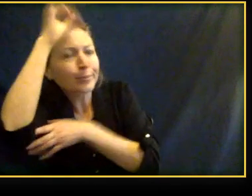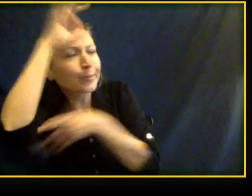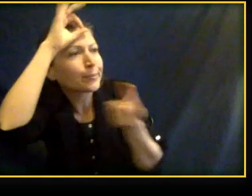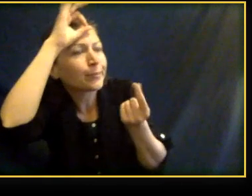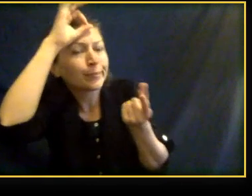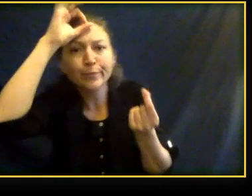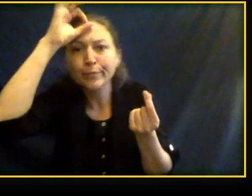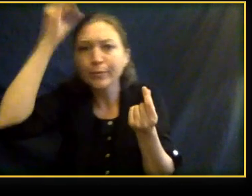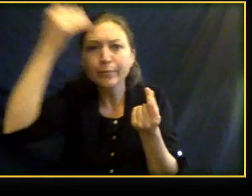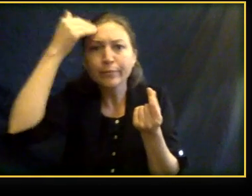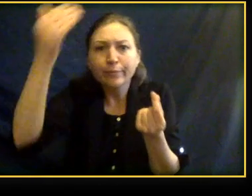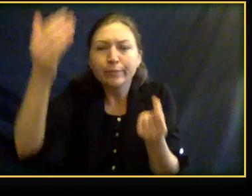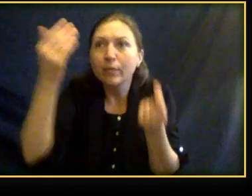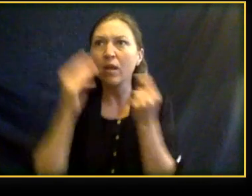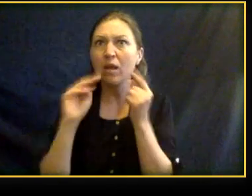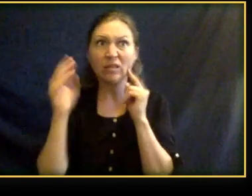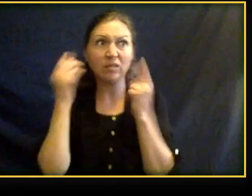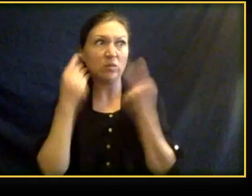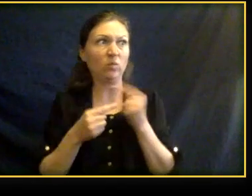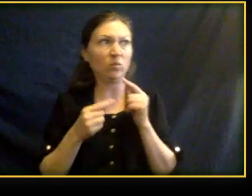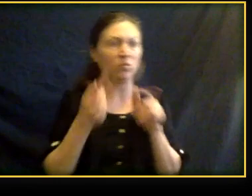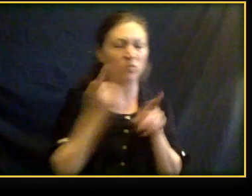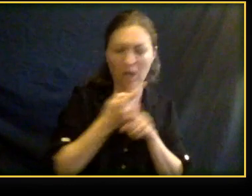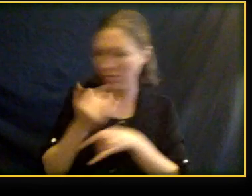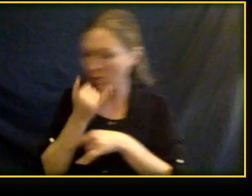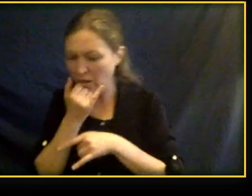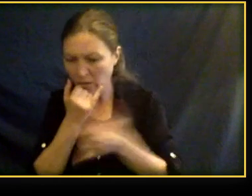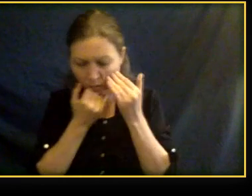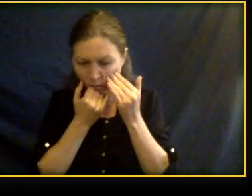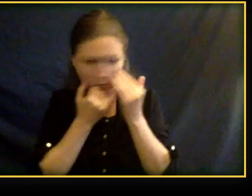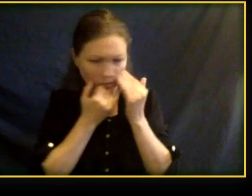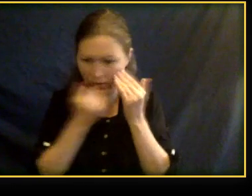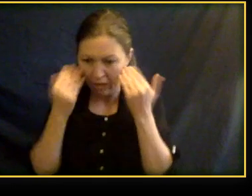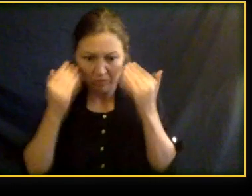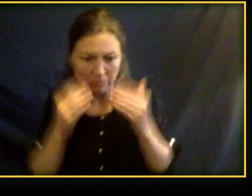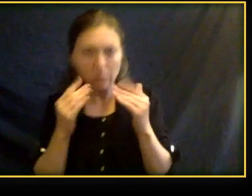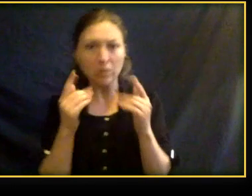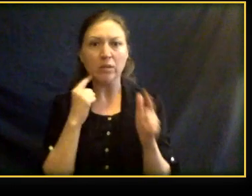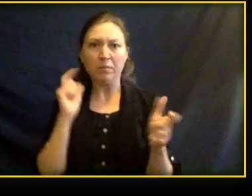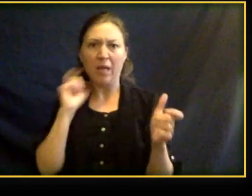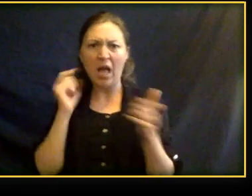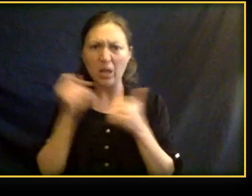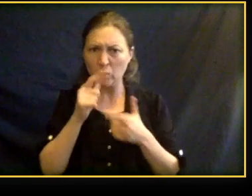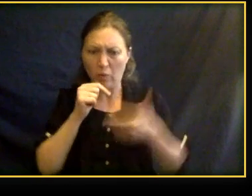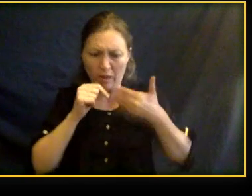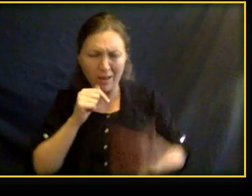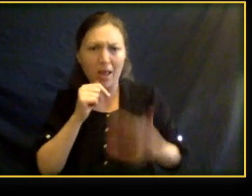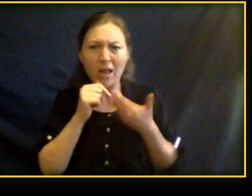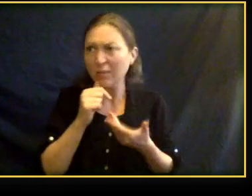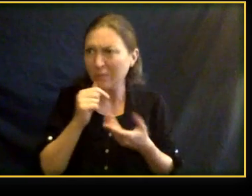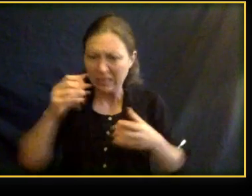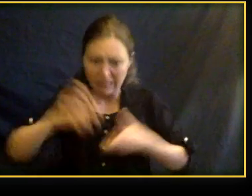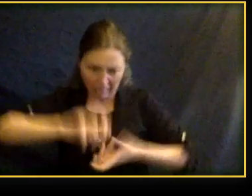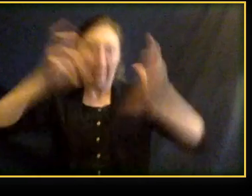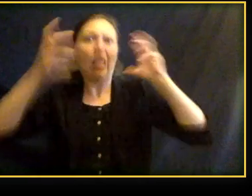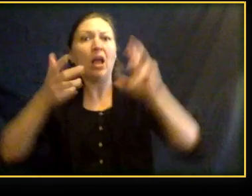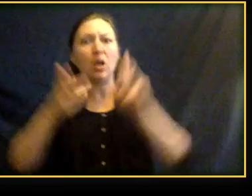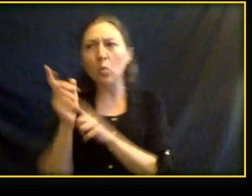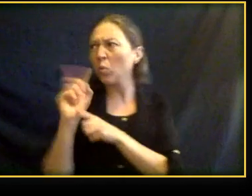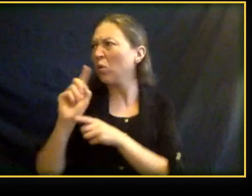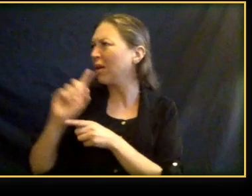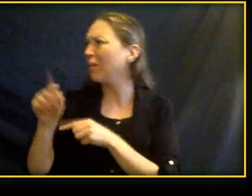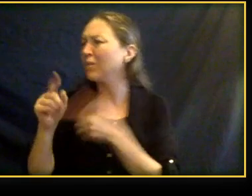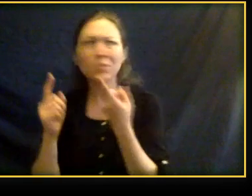Moral compass it is spinning, an identity unhinged. Where to turn, where to turn? There are